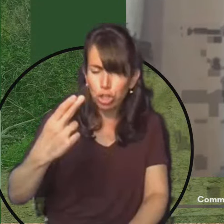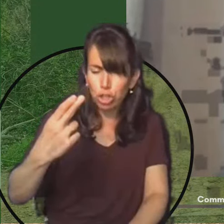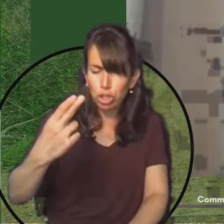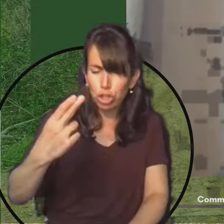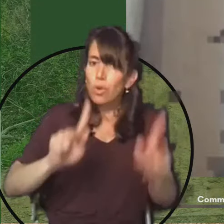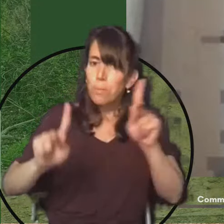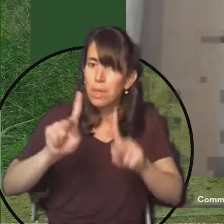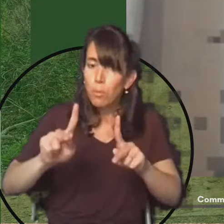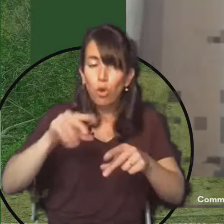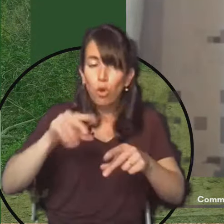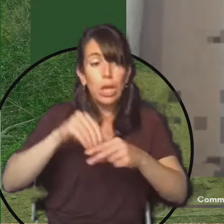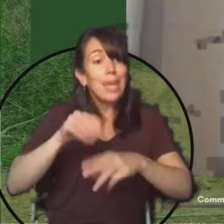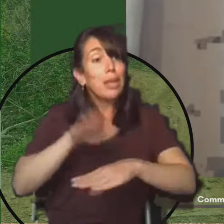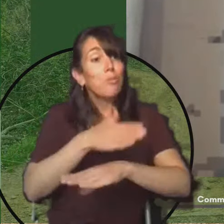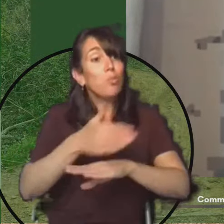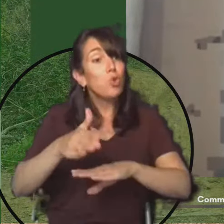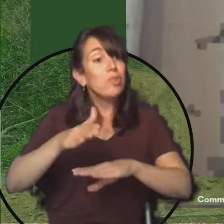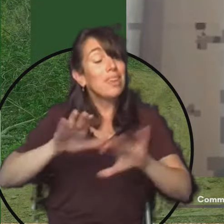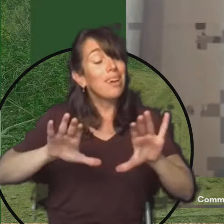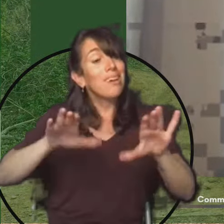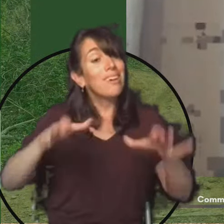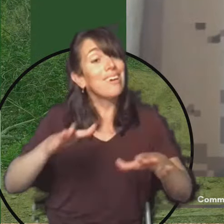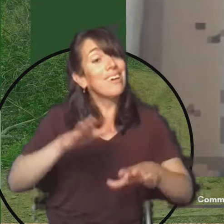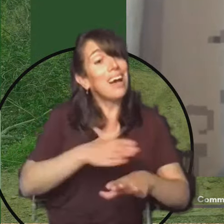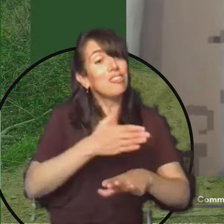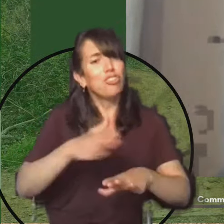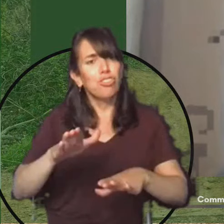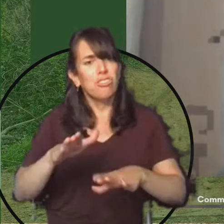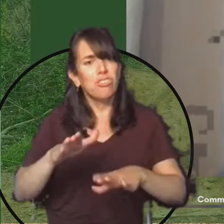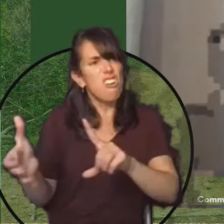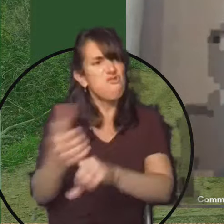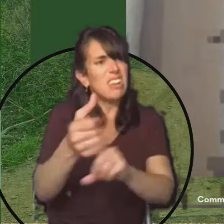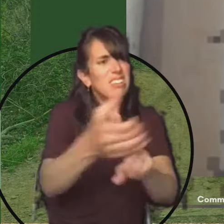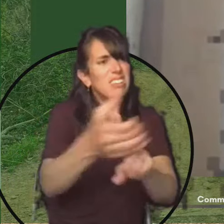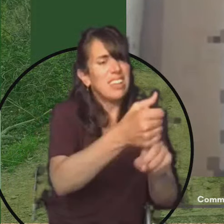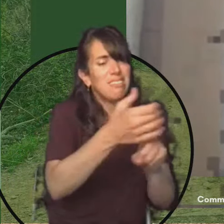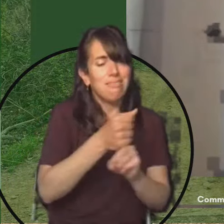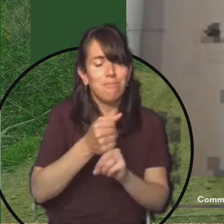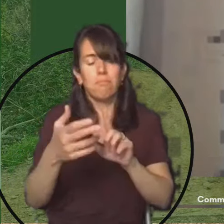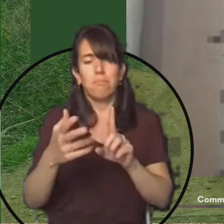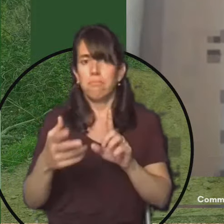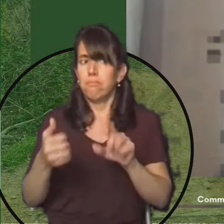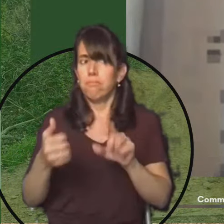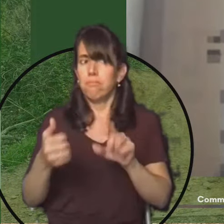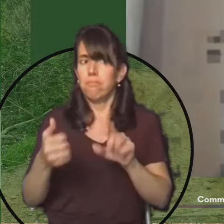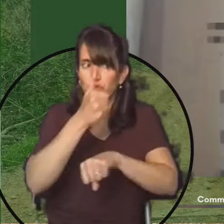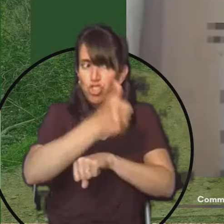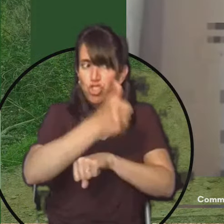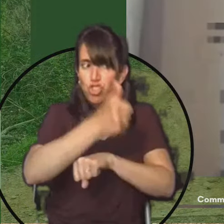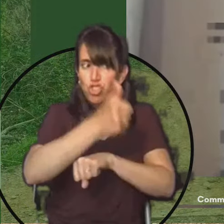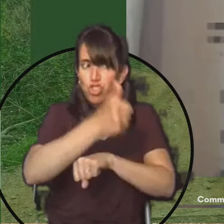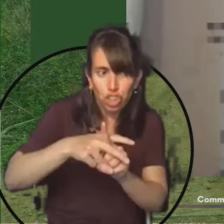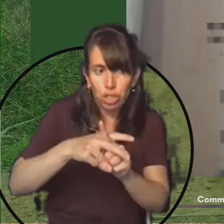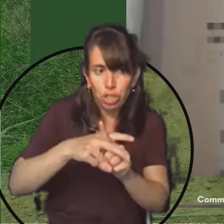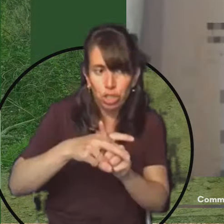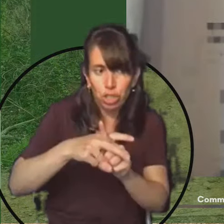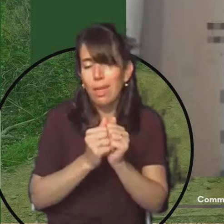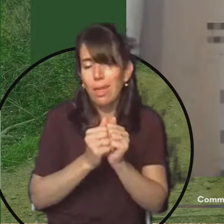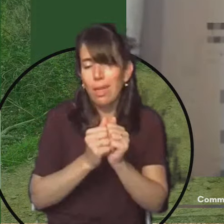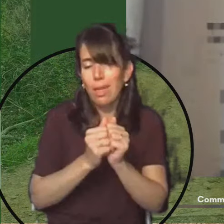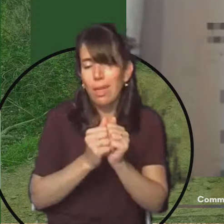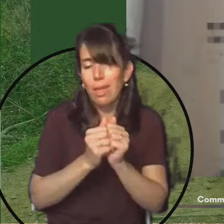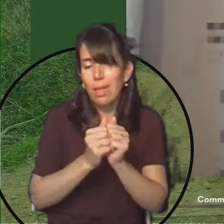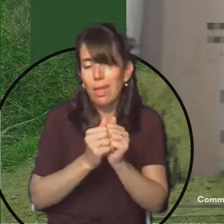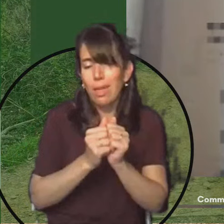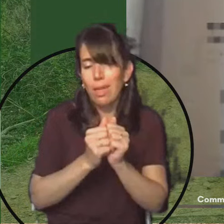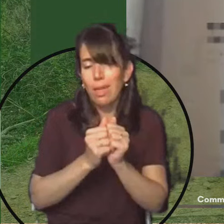and also charged with domestic terrorism. What's important to point out about a lot of these charges is, one, that the state, and when I say the state, I